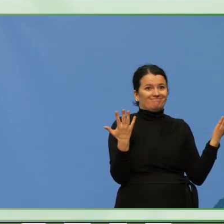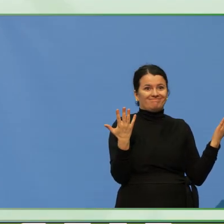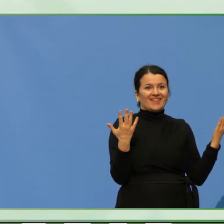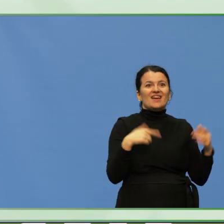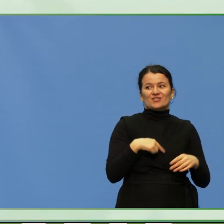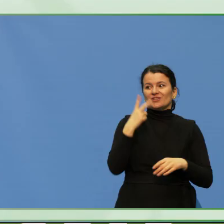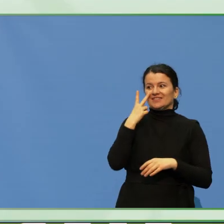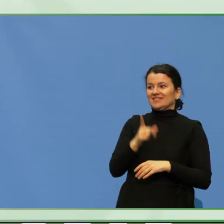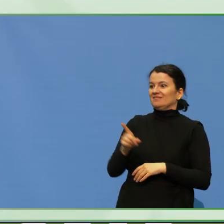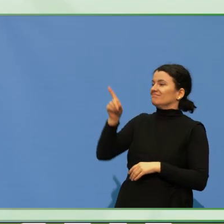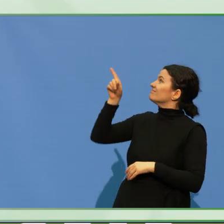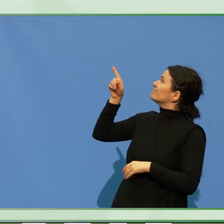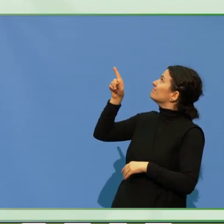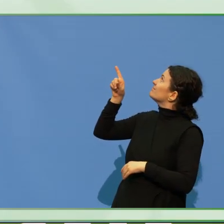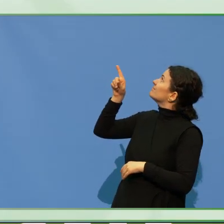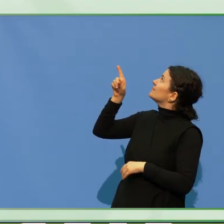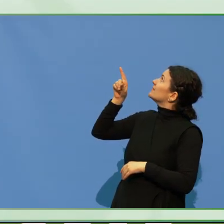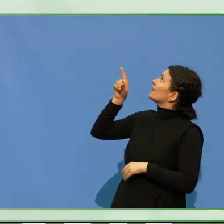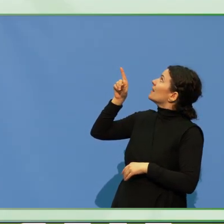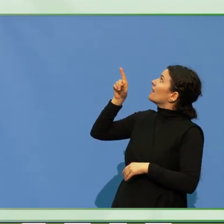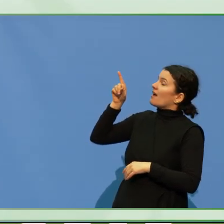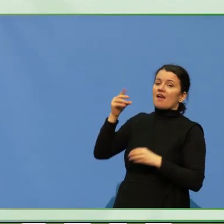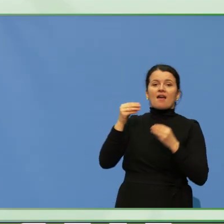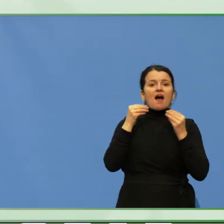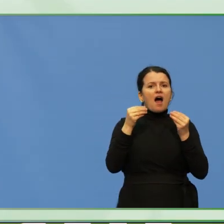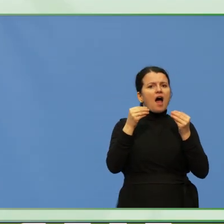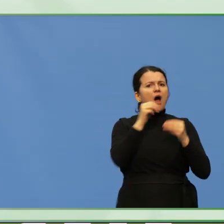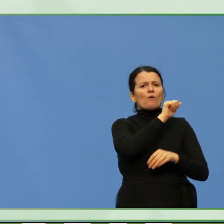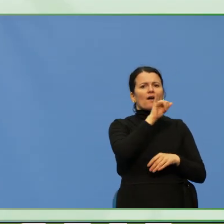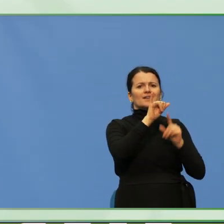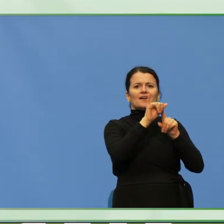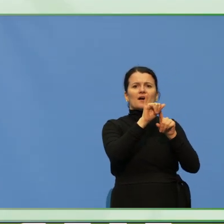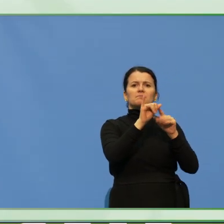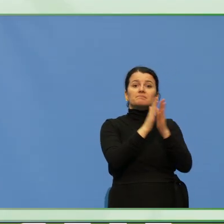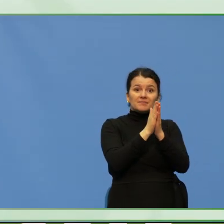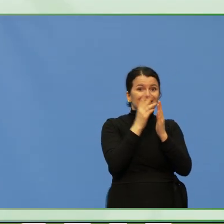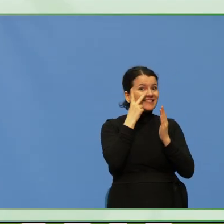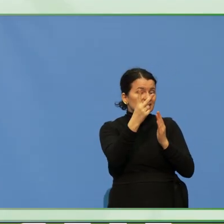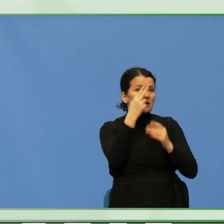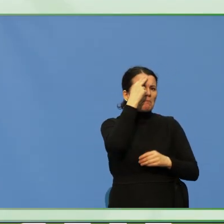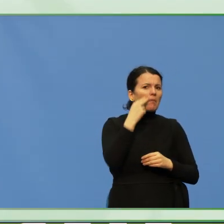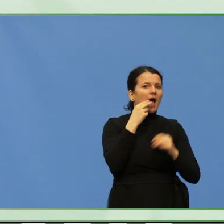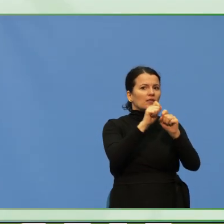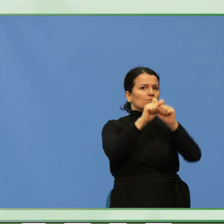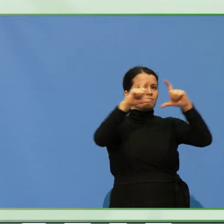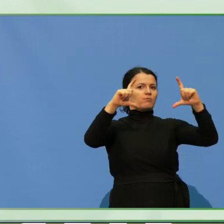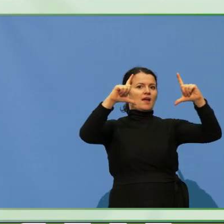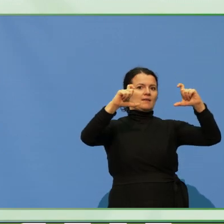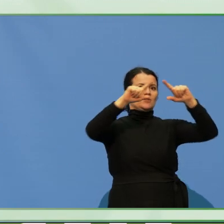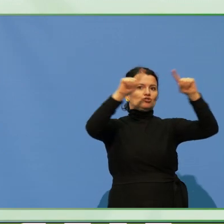here, are symptomatic of that. The depiction of someone who is blind as wearing